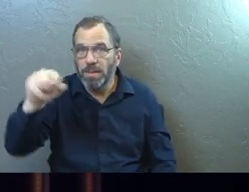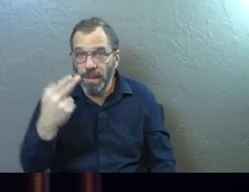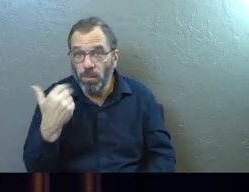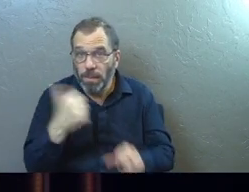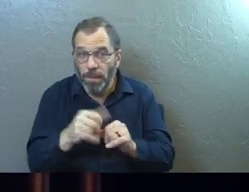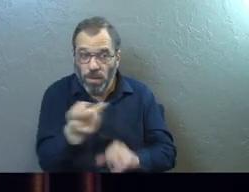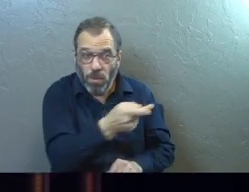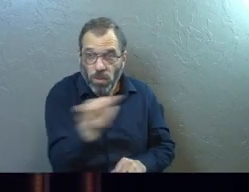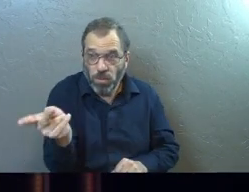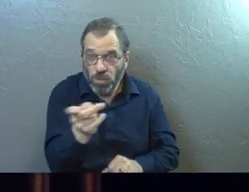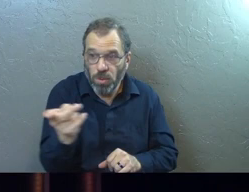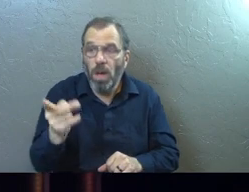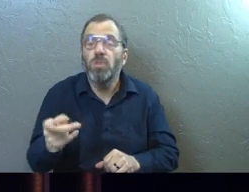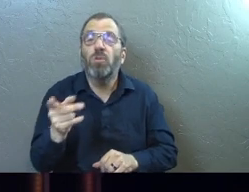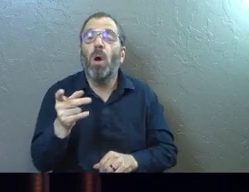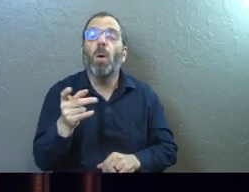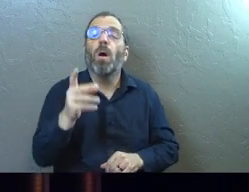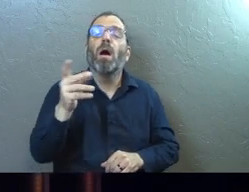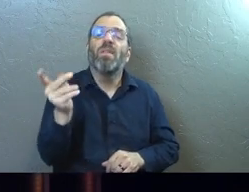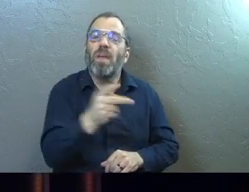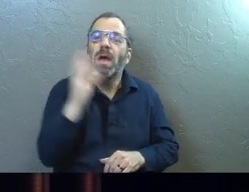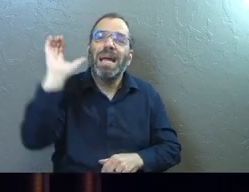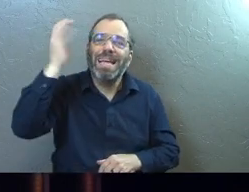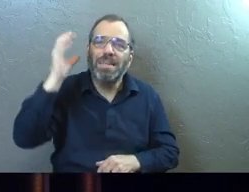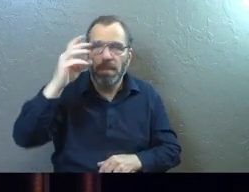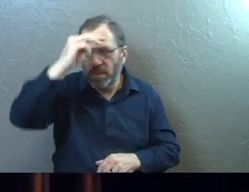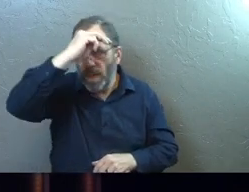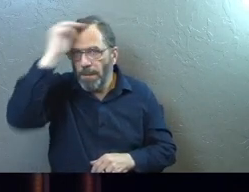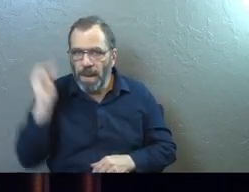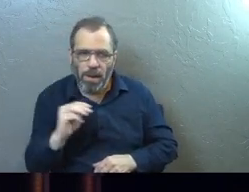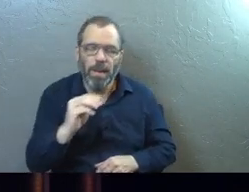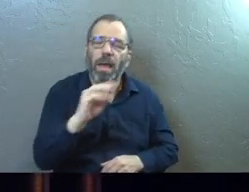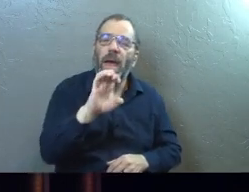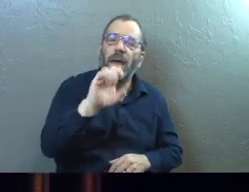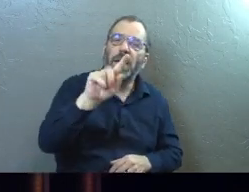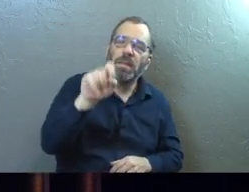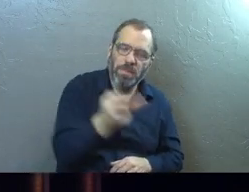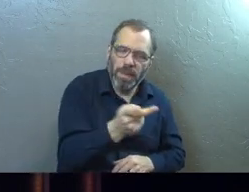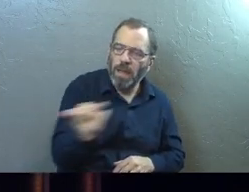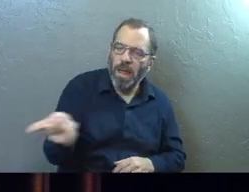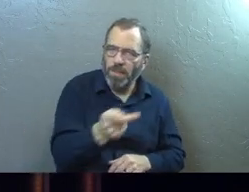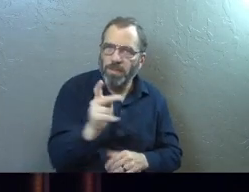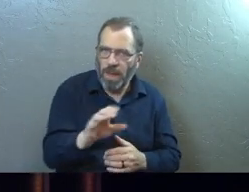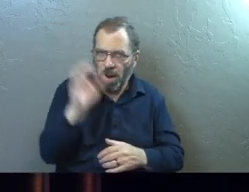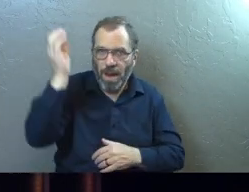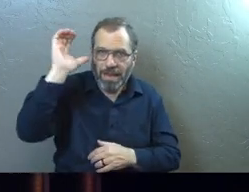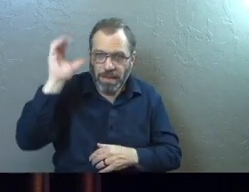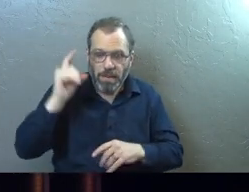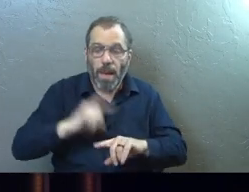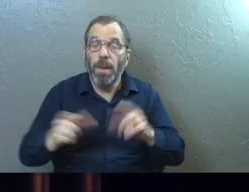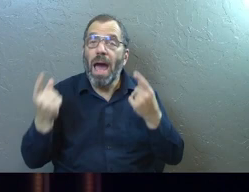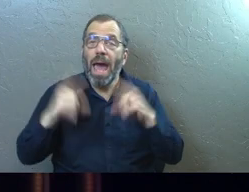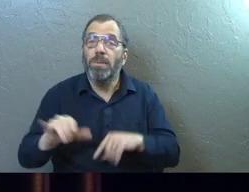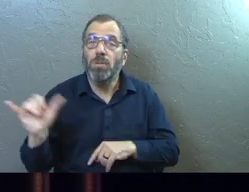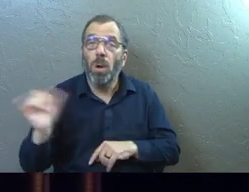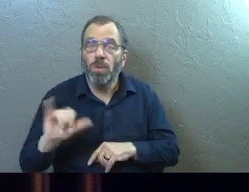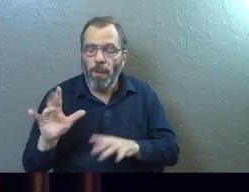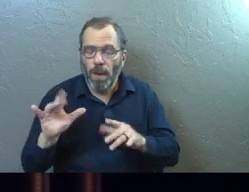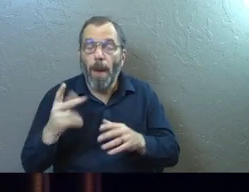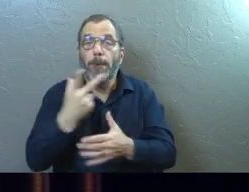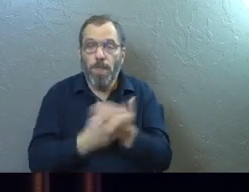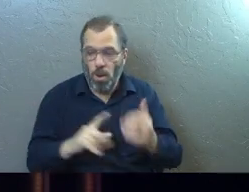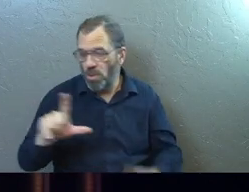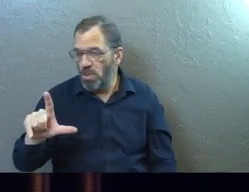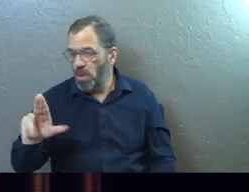verse. Her and Mary are family, they're cousins. And so there's some time that they spend together. But the other thing that happens in